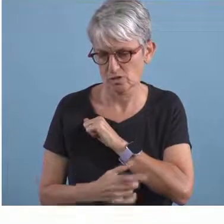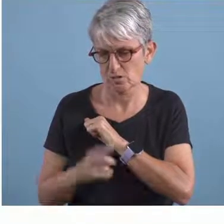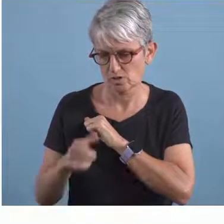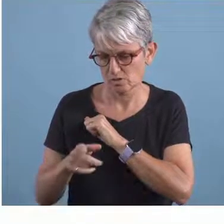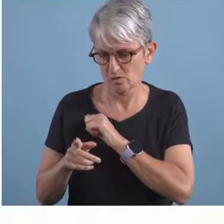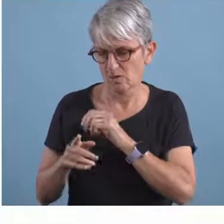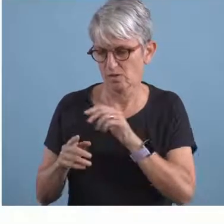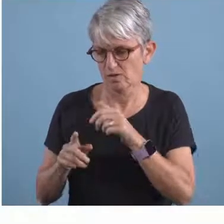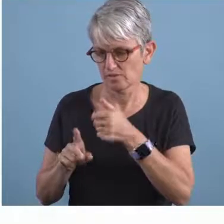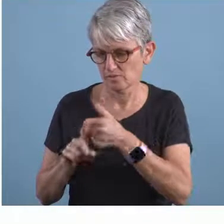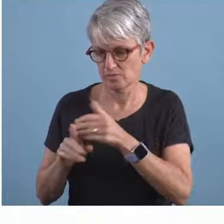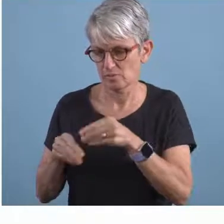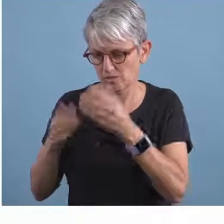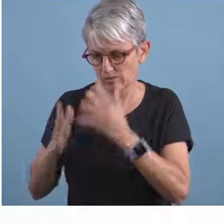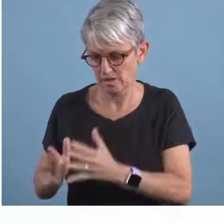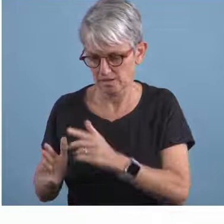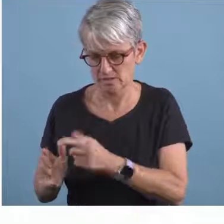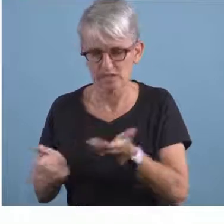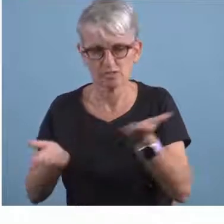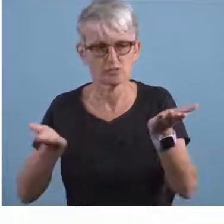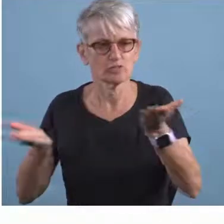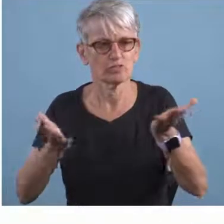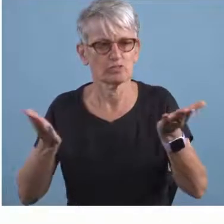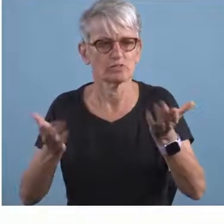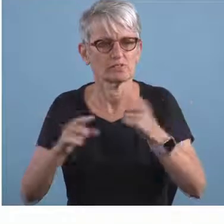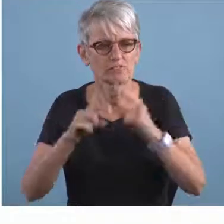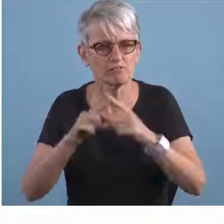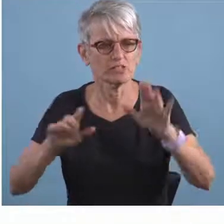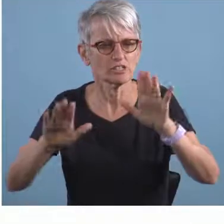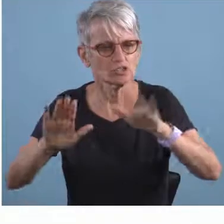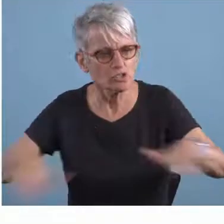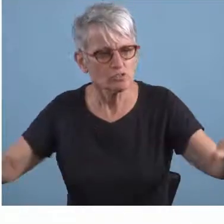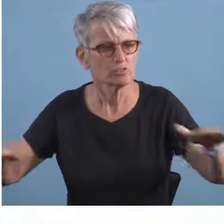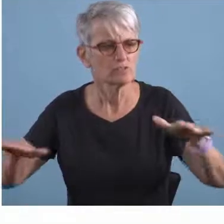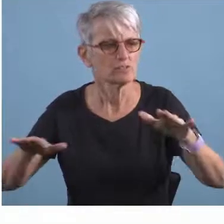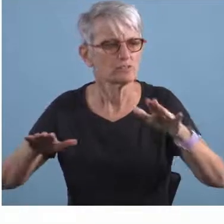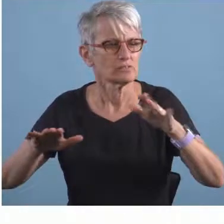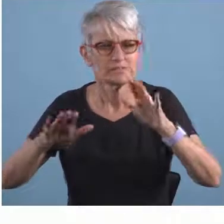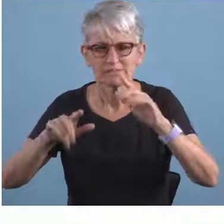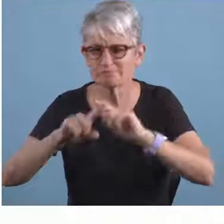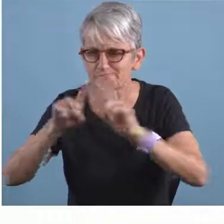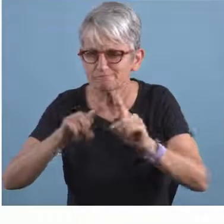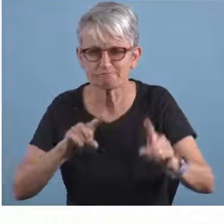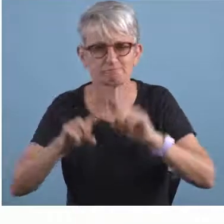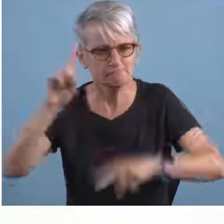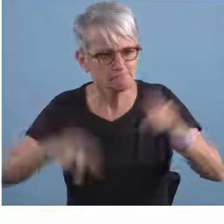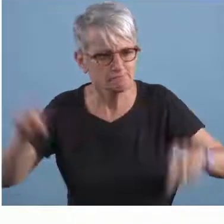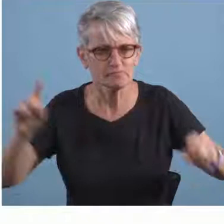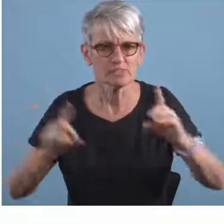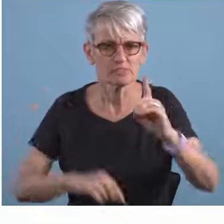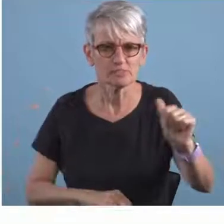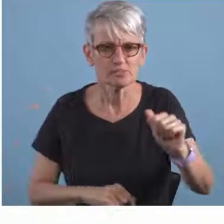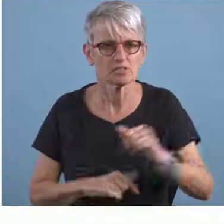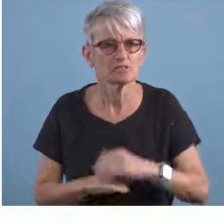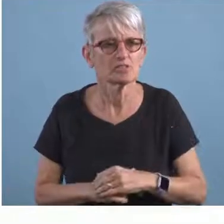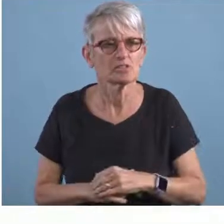providers serving all types of kids with all types of disabilities. All the